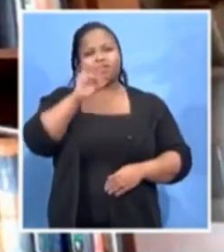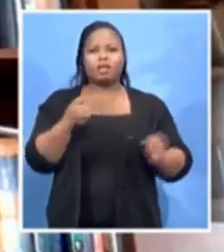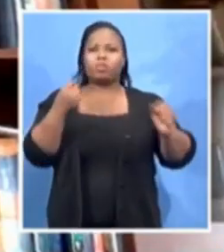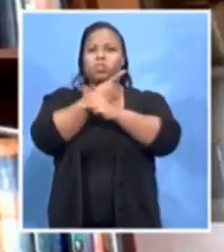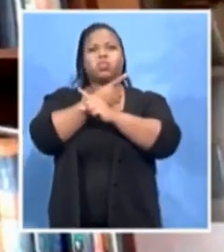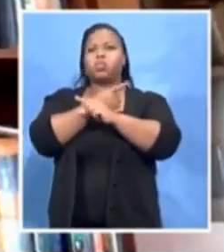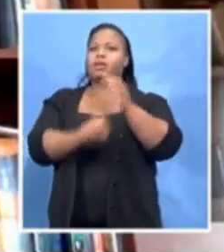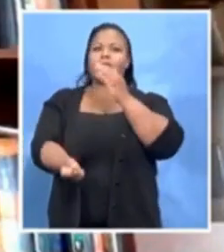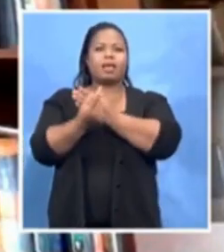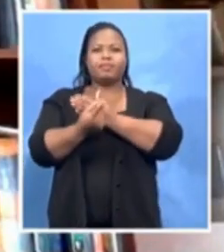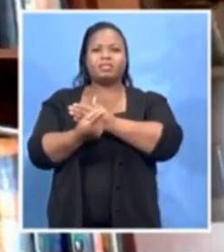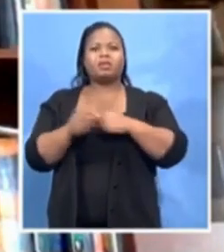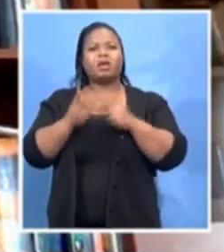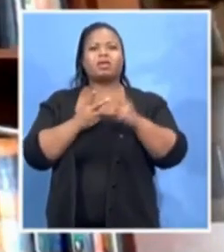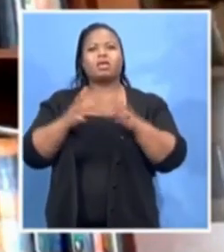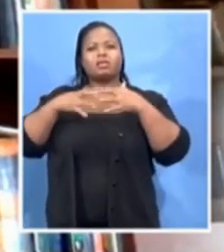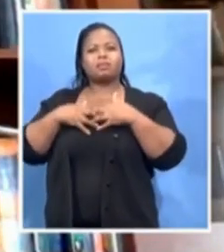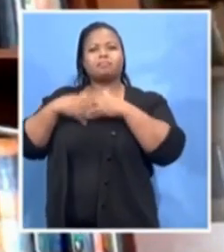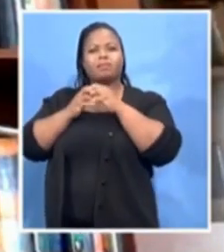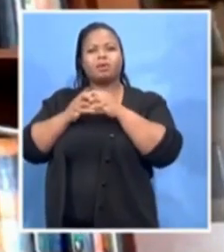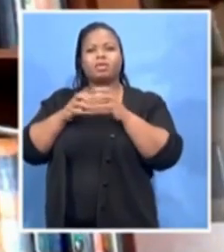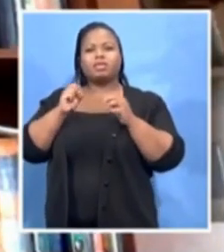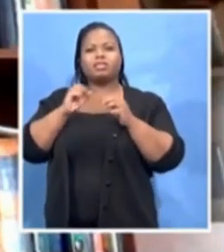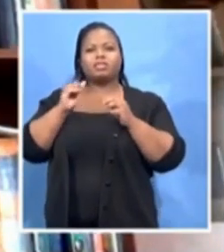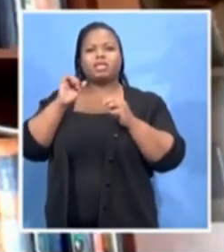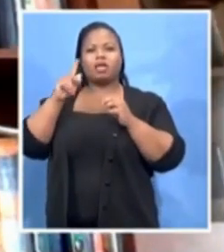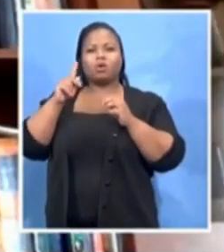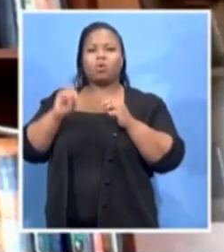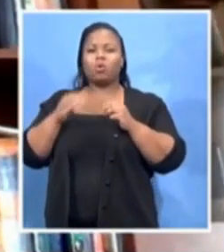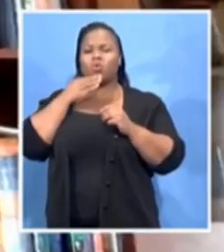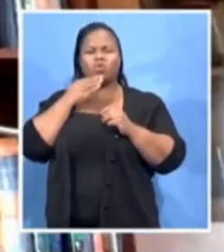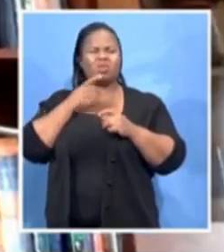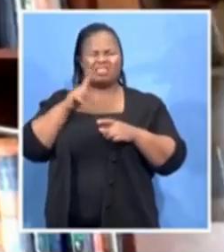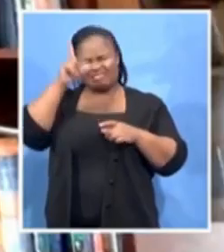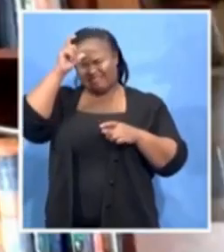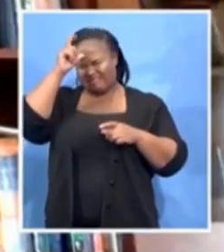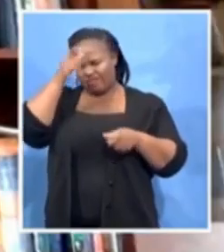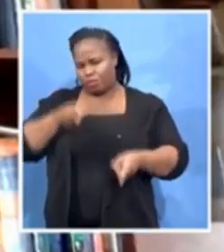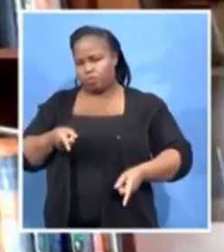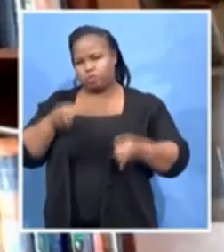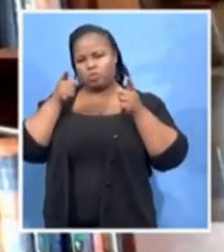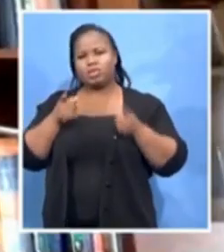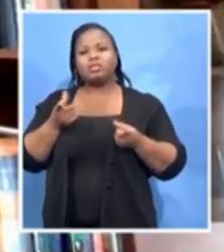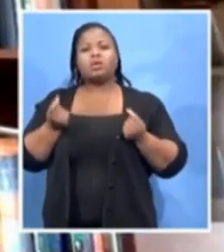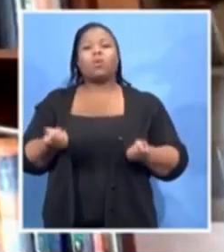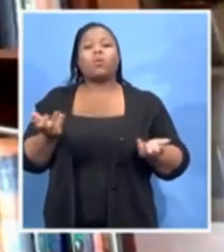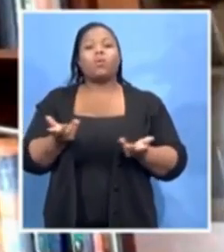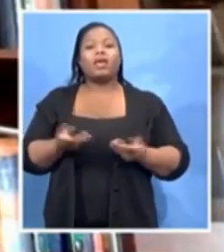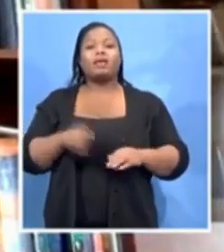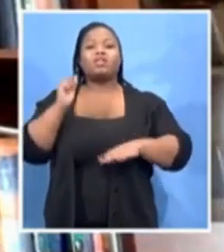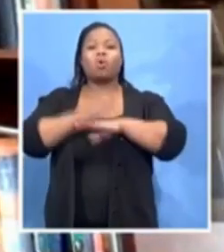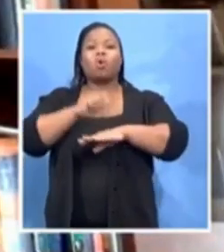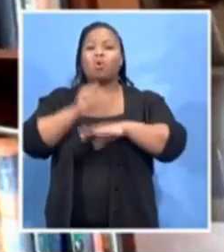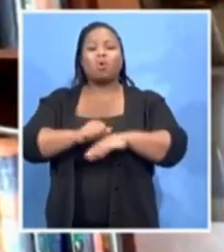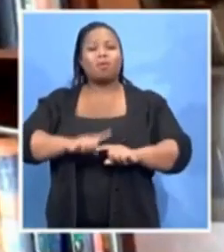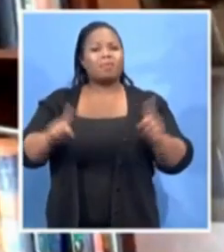Sese Seko doing all manner of evil in the Democratic Republic of Congo, but you cannot remove them because the United